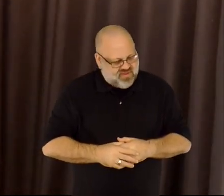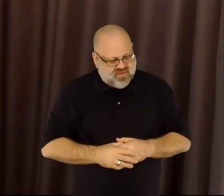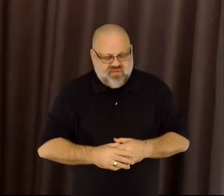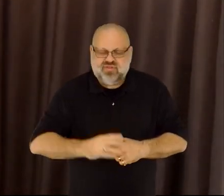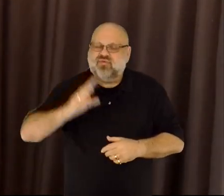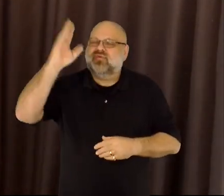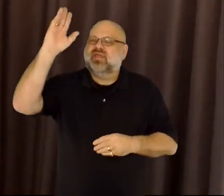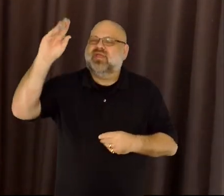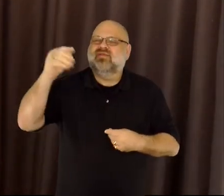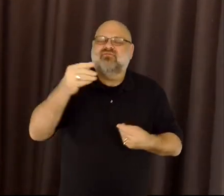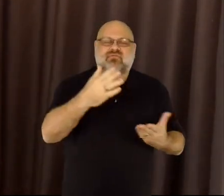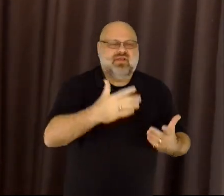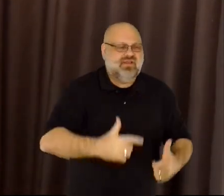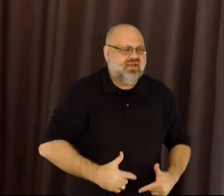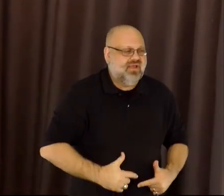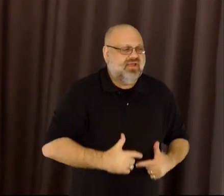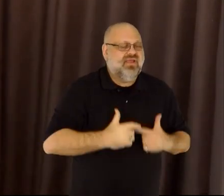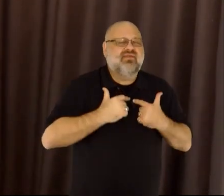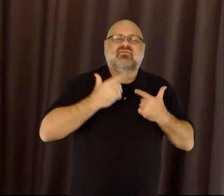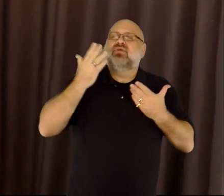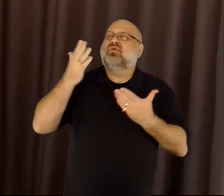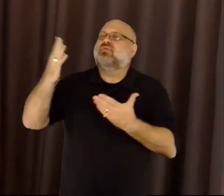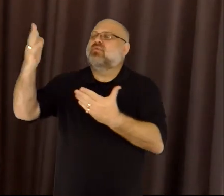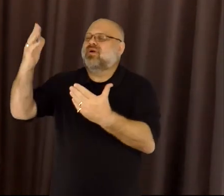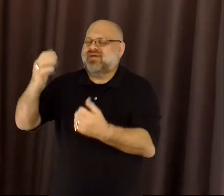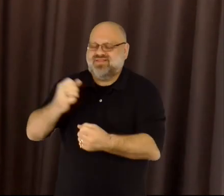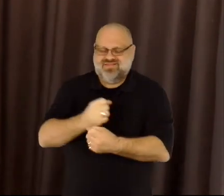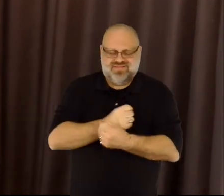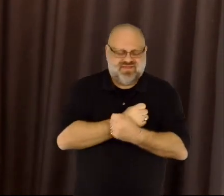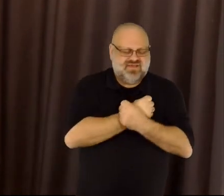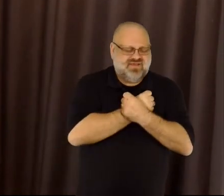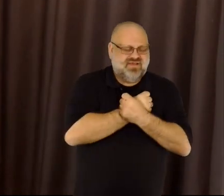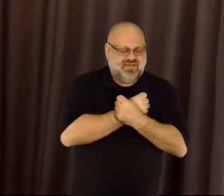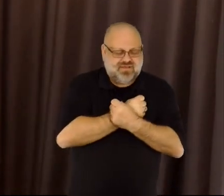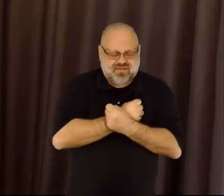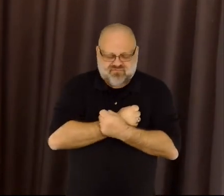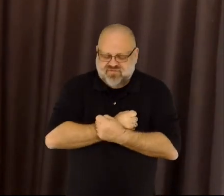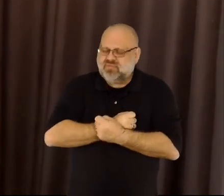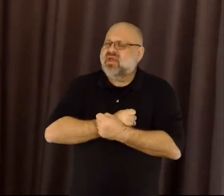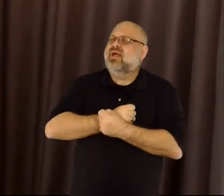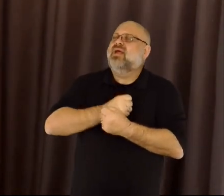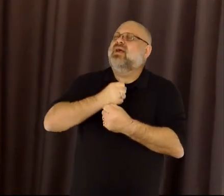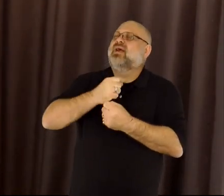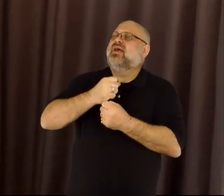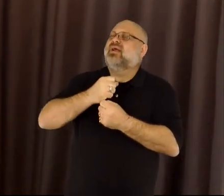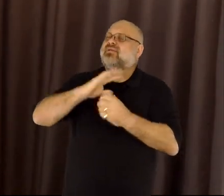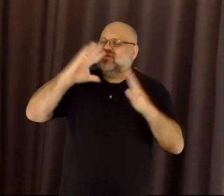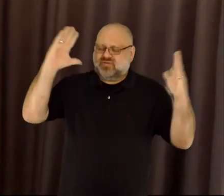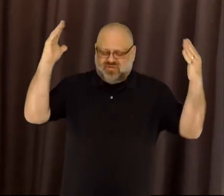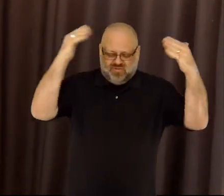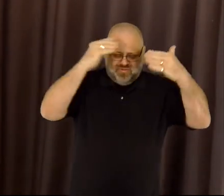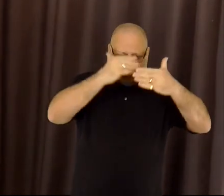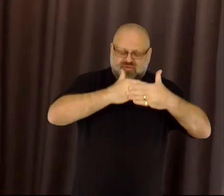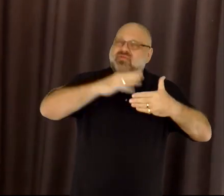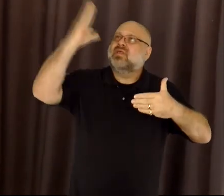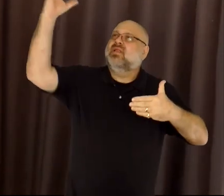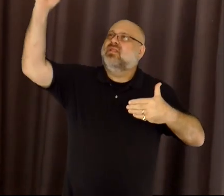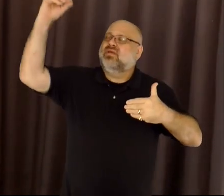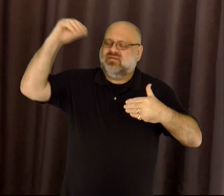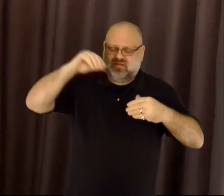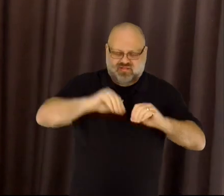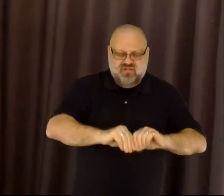You give life, you are love, bring light to